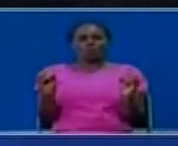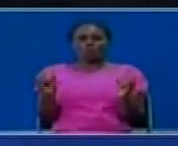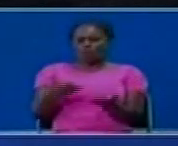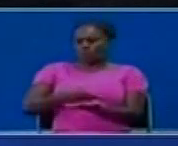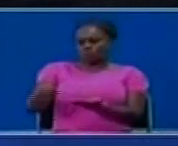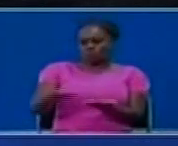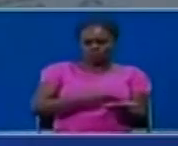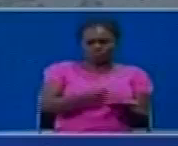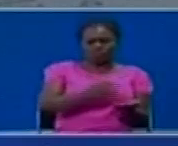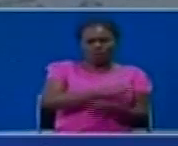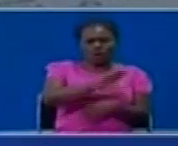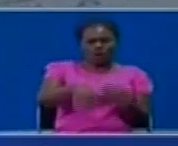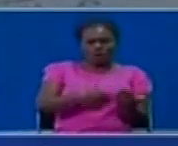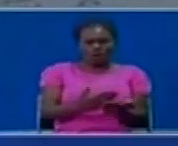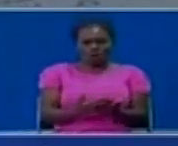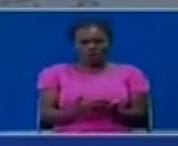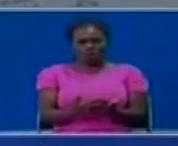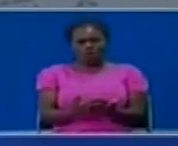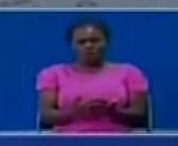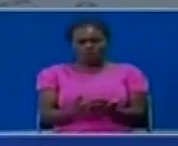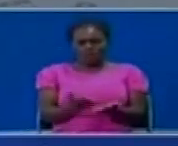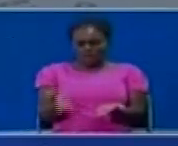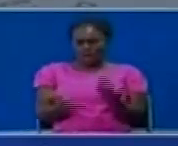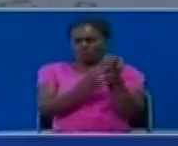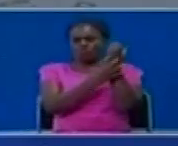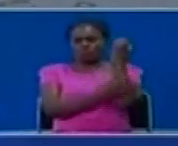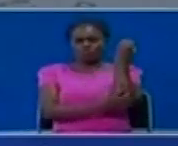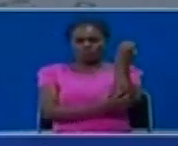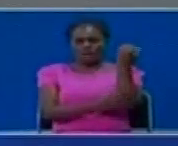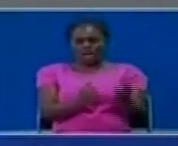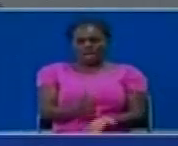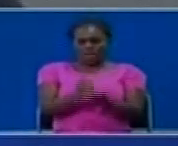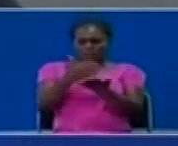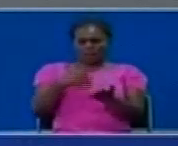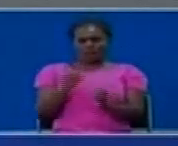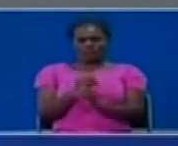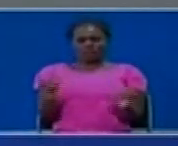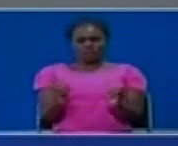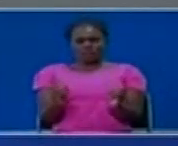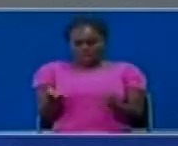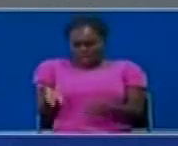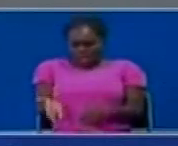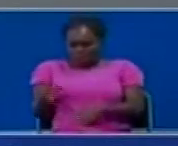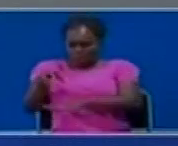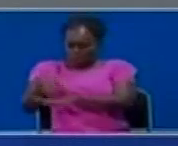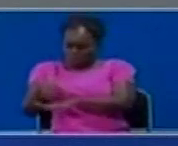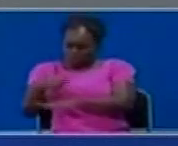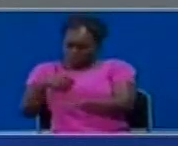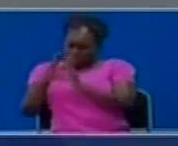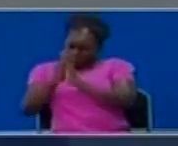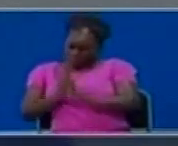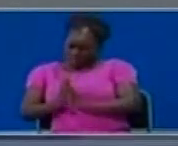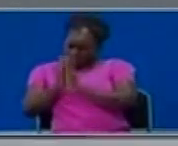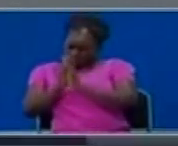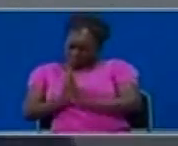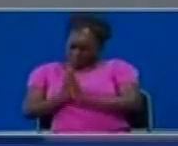last possessions to treat his left eye. He is now poor and helpless. Hapa kwa msikiti nafanya kuomba nipasaidiwe